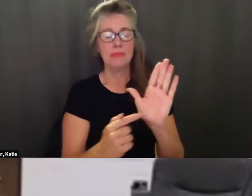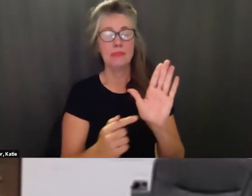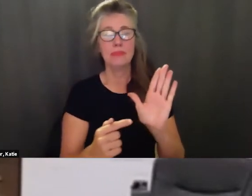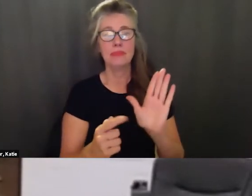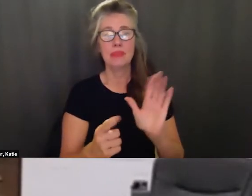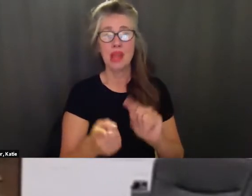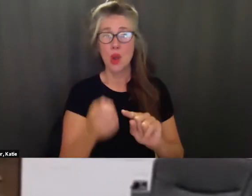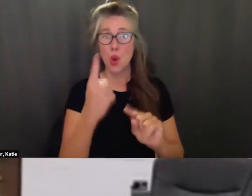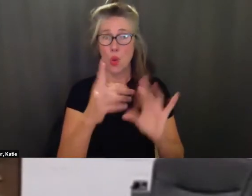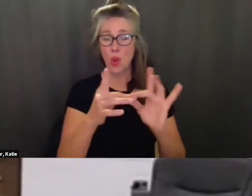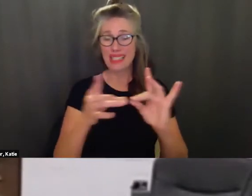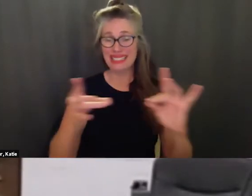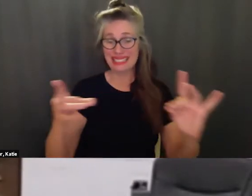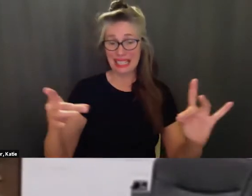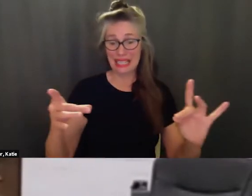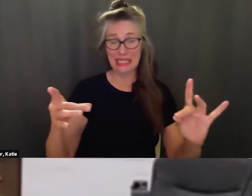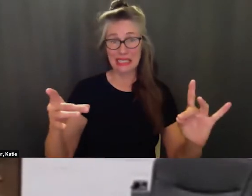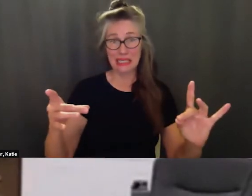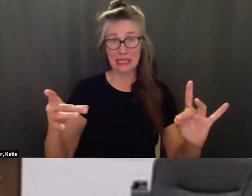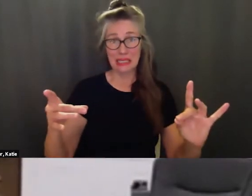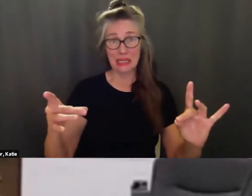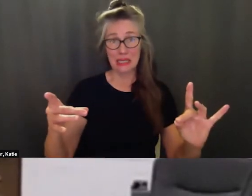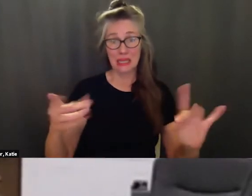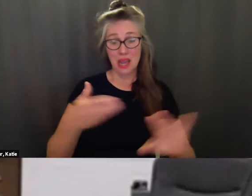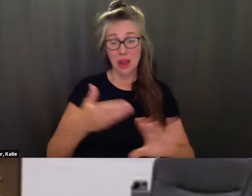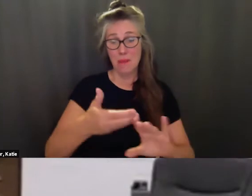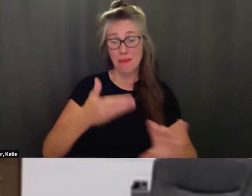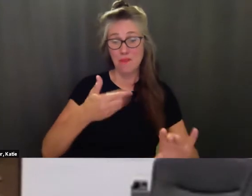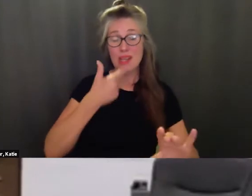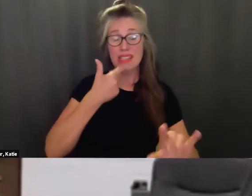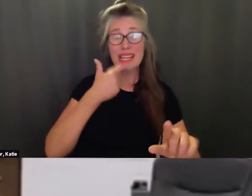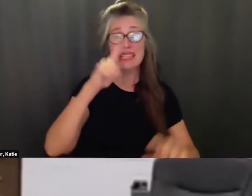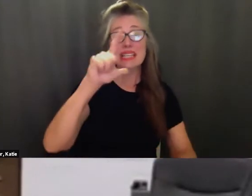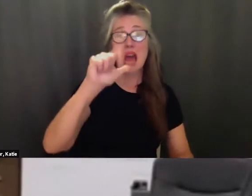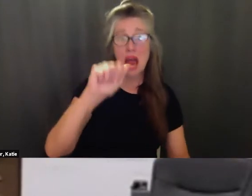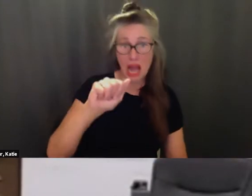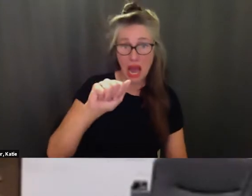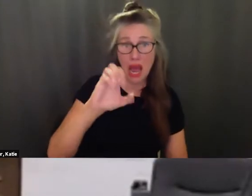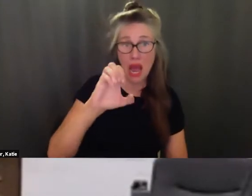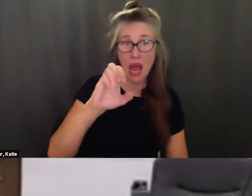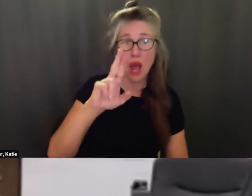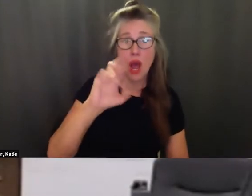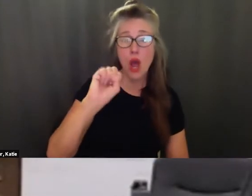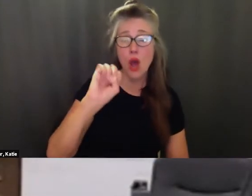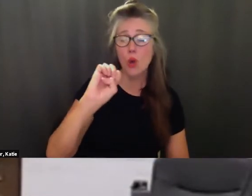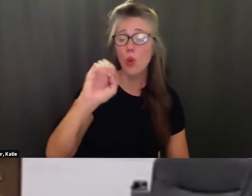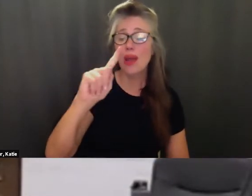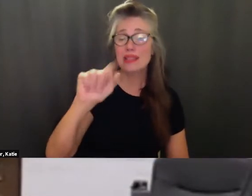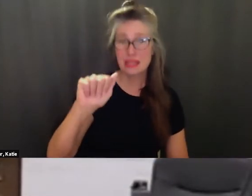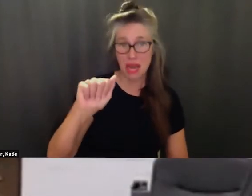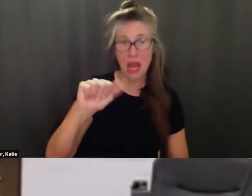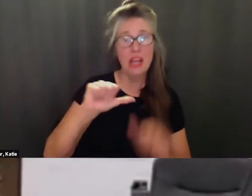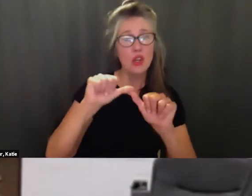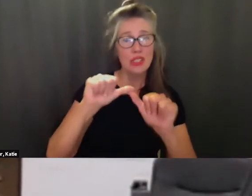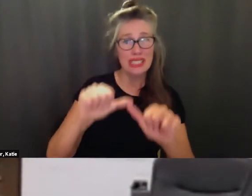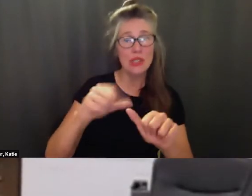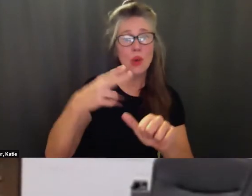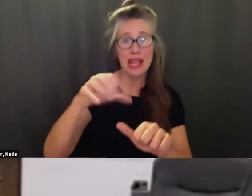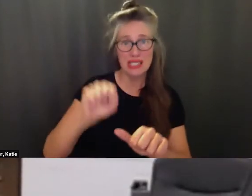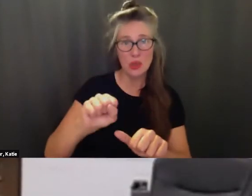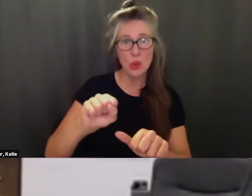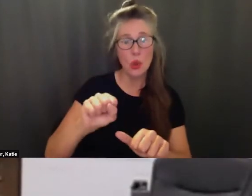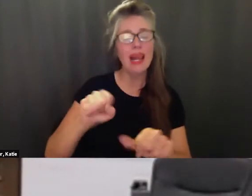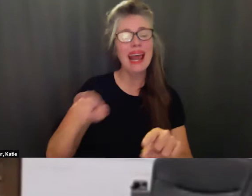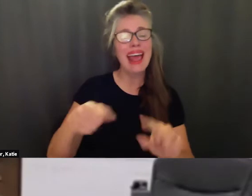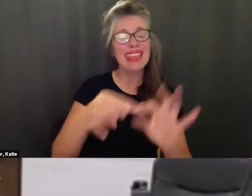one sentence that's right before La Cuesta Continuation High School. It starts with, "The staff has worked closely." The